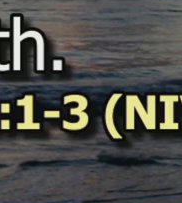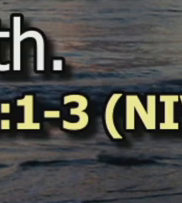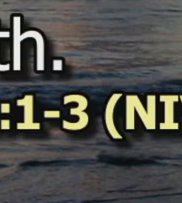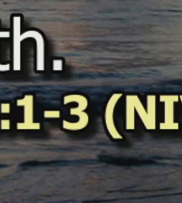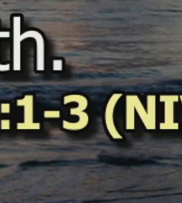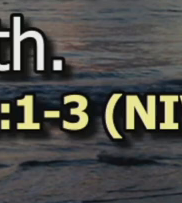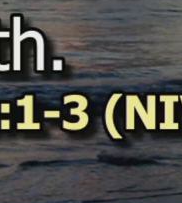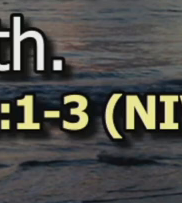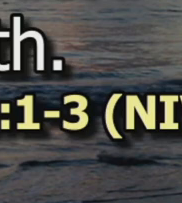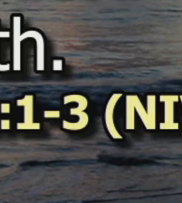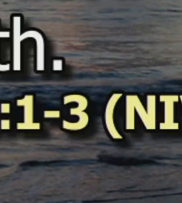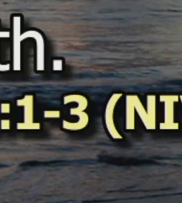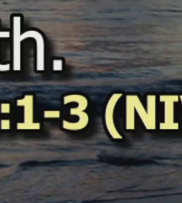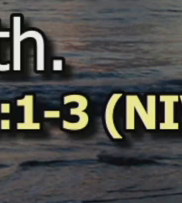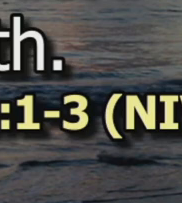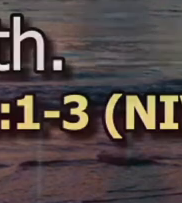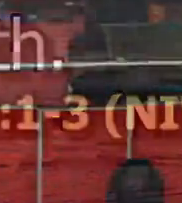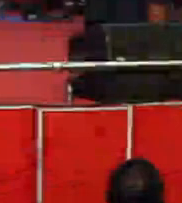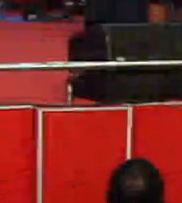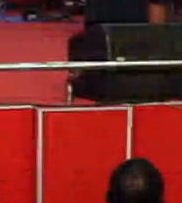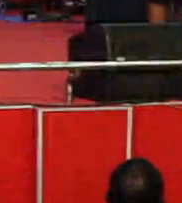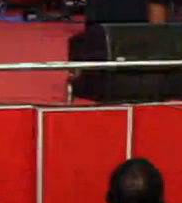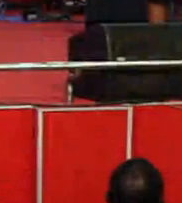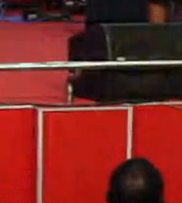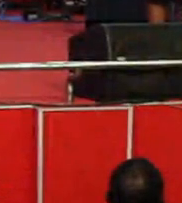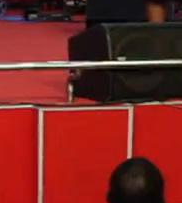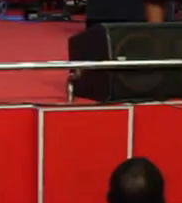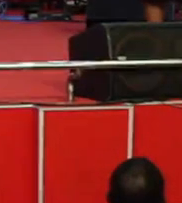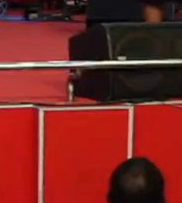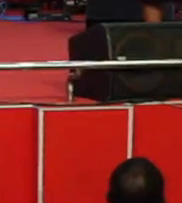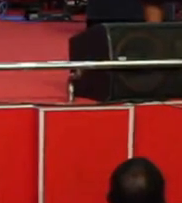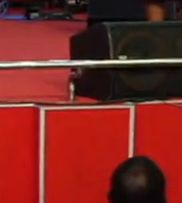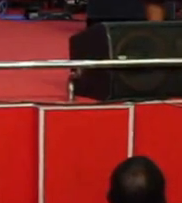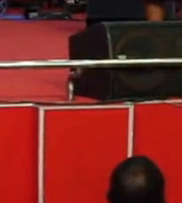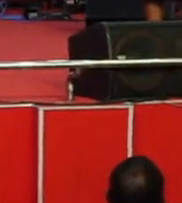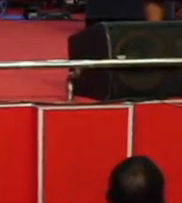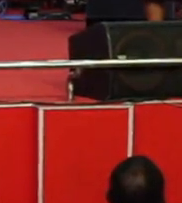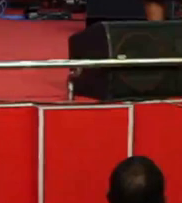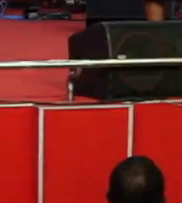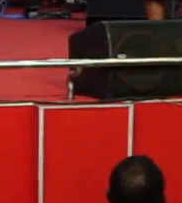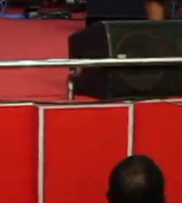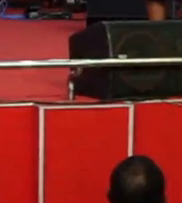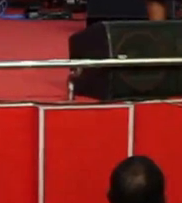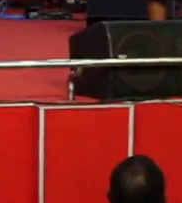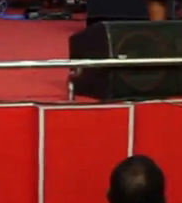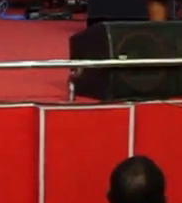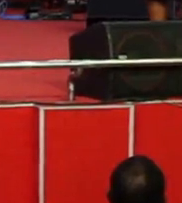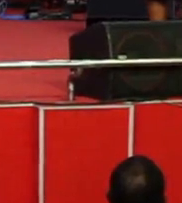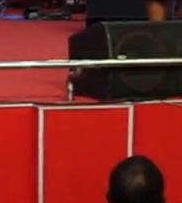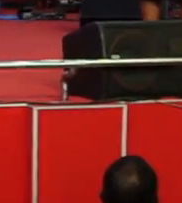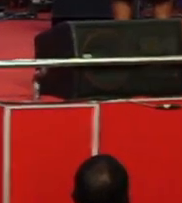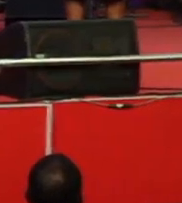Father, Baba, thank you for your word. Asante kwa neno lako. Your miraculous power is in